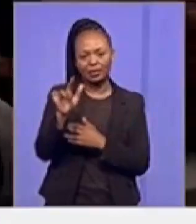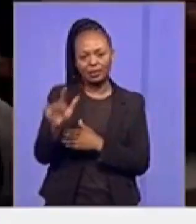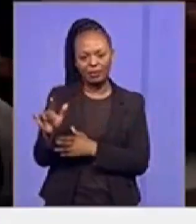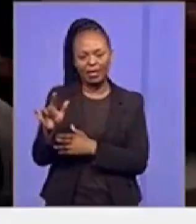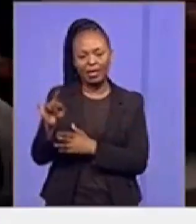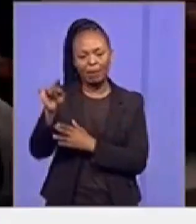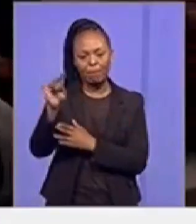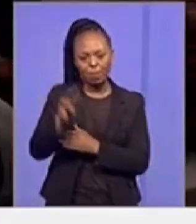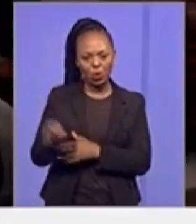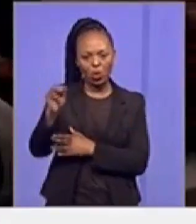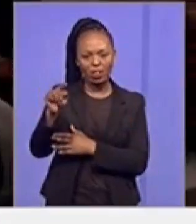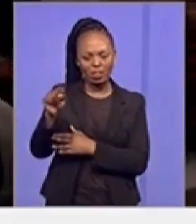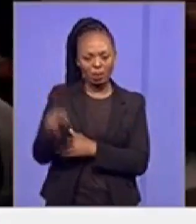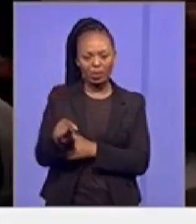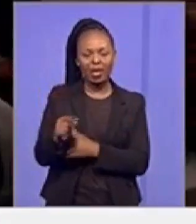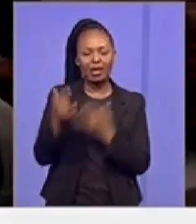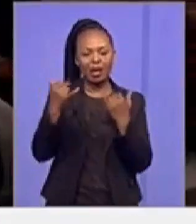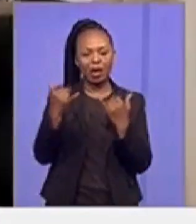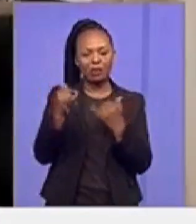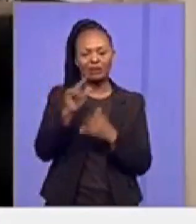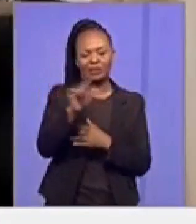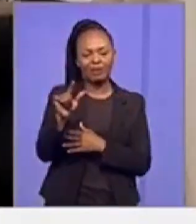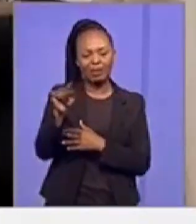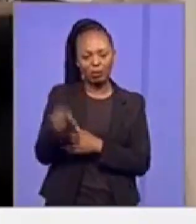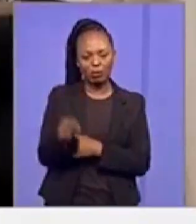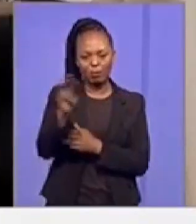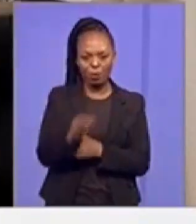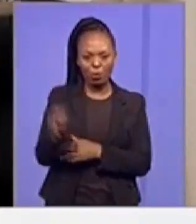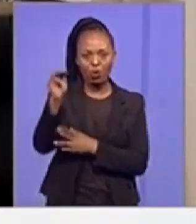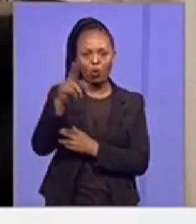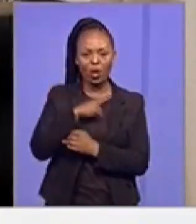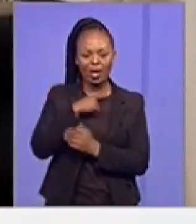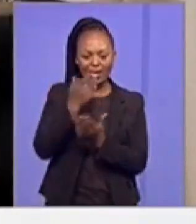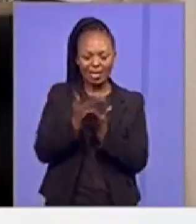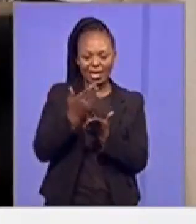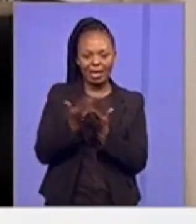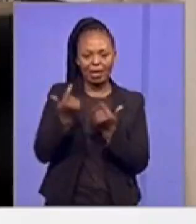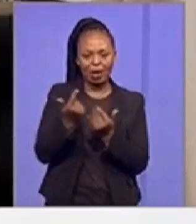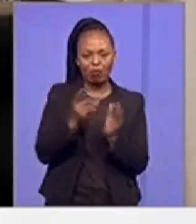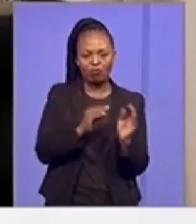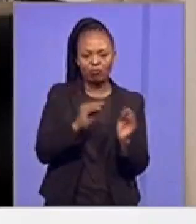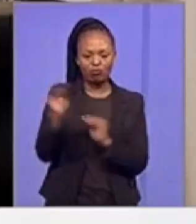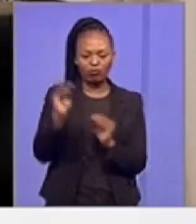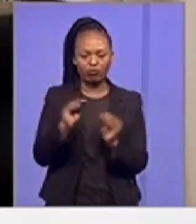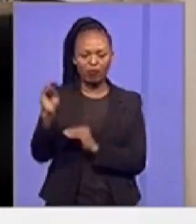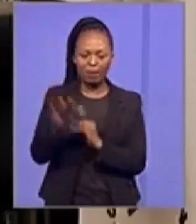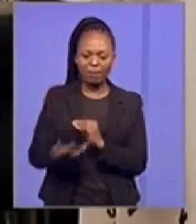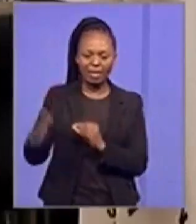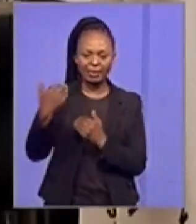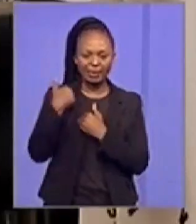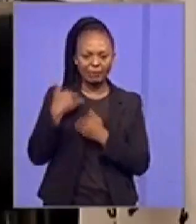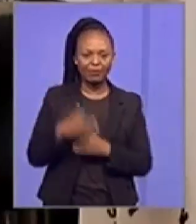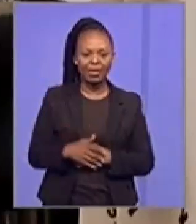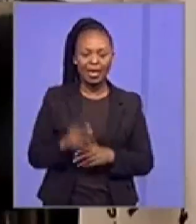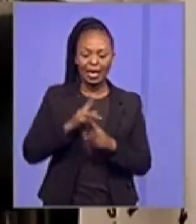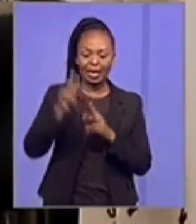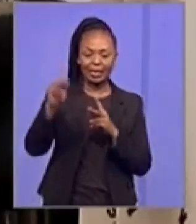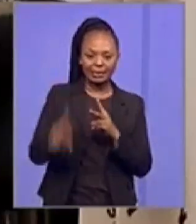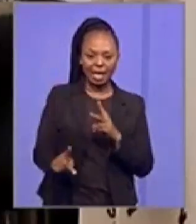77 ho gakola letsholo lena monongwaha. So we'll get a more accurate, up-to-date count as soon as those census results are